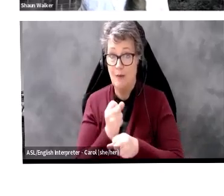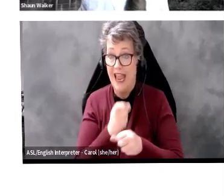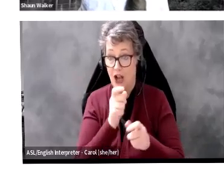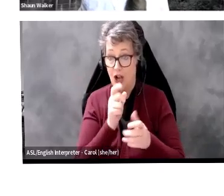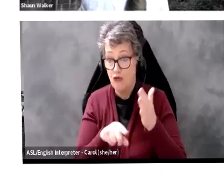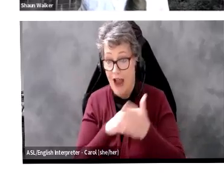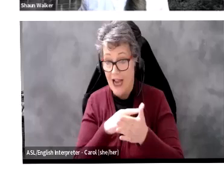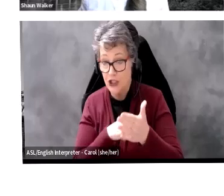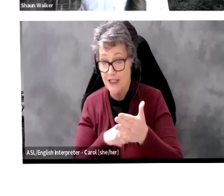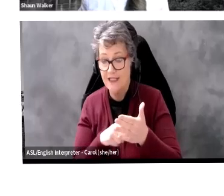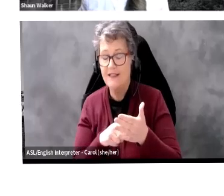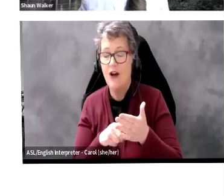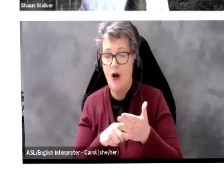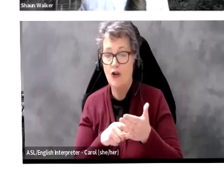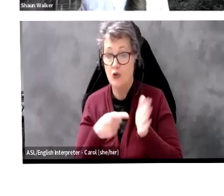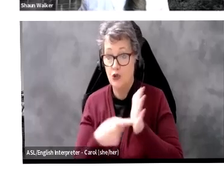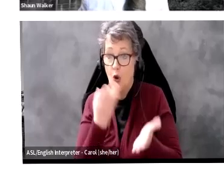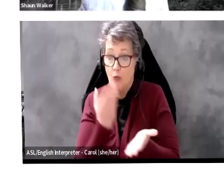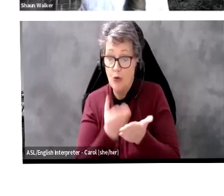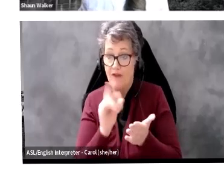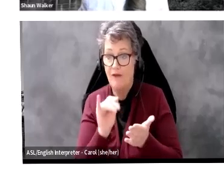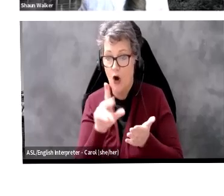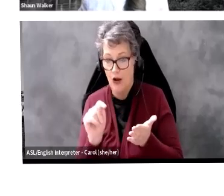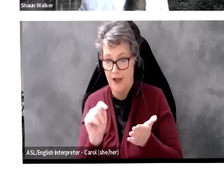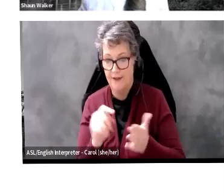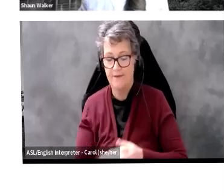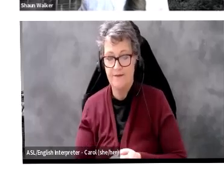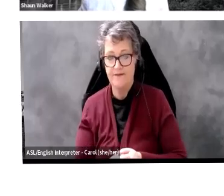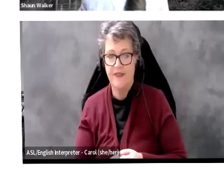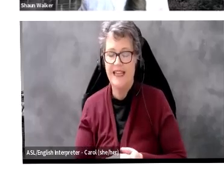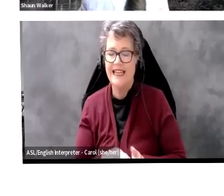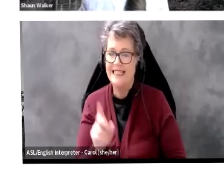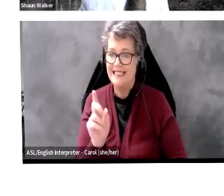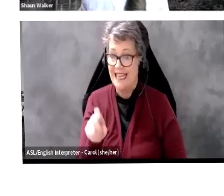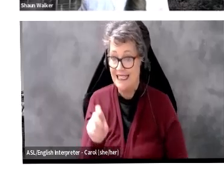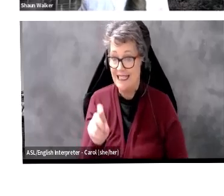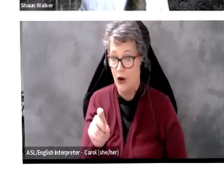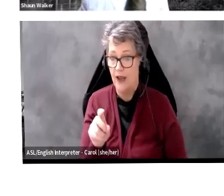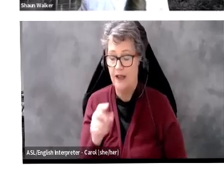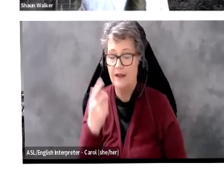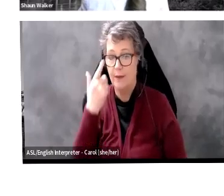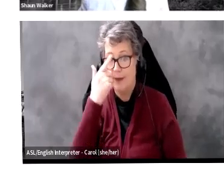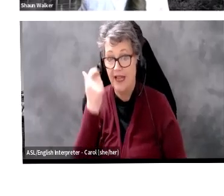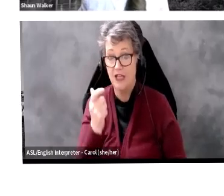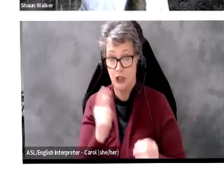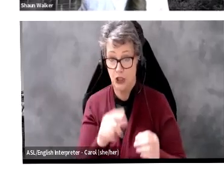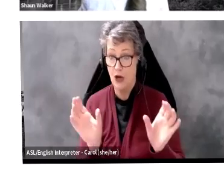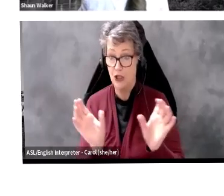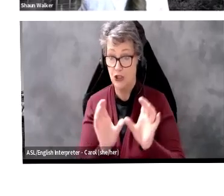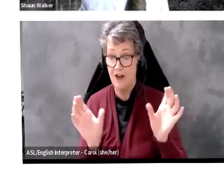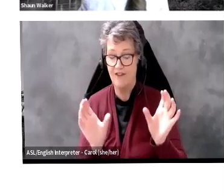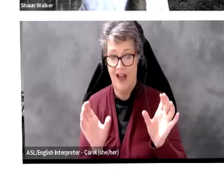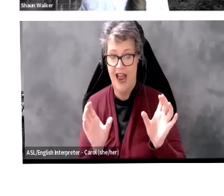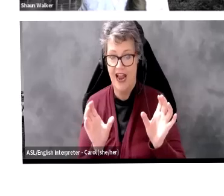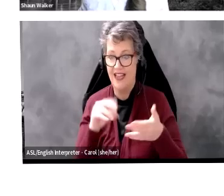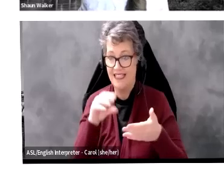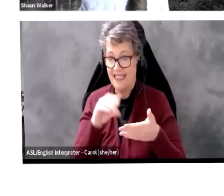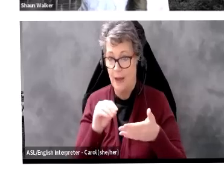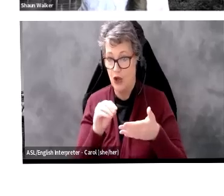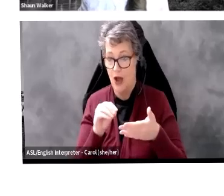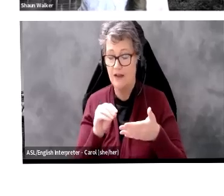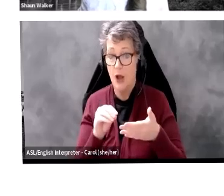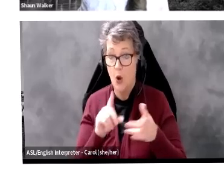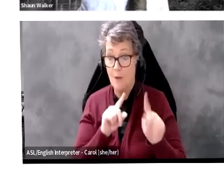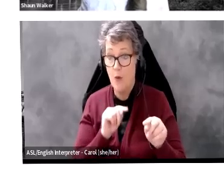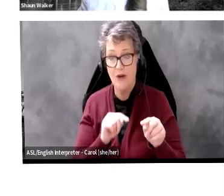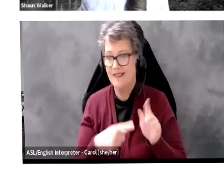proof for audit corrections. It's necessary since your certified or snapshot reports